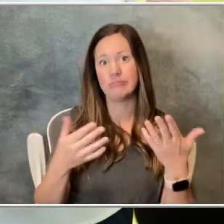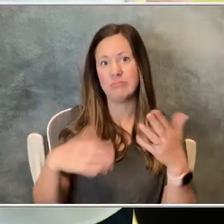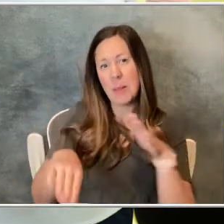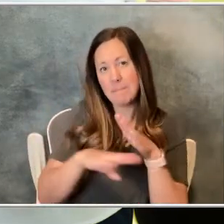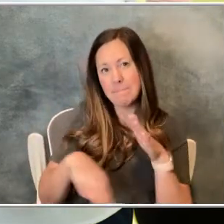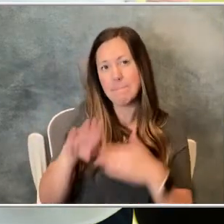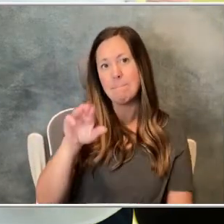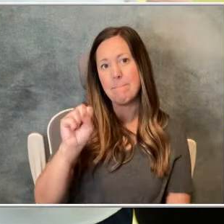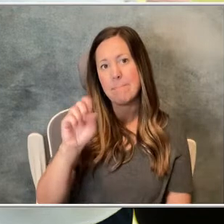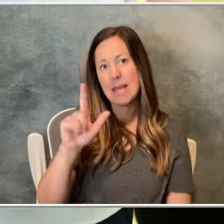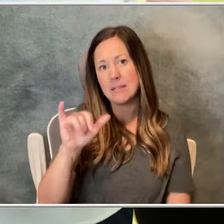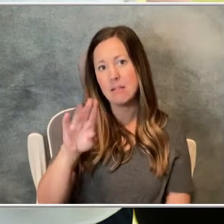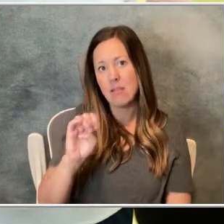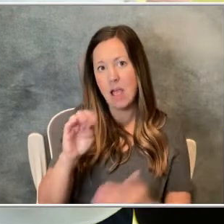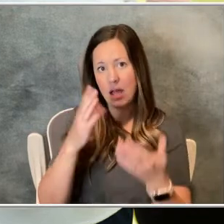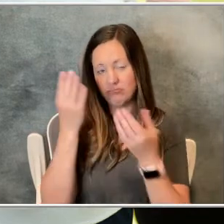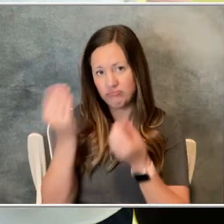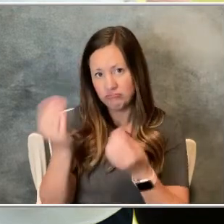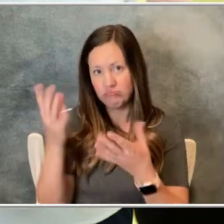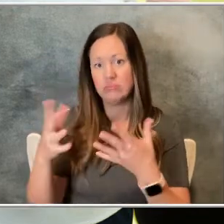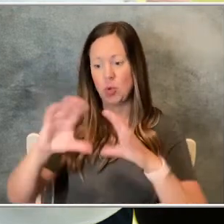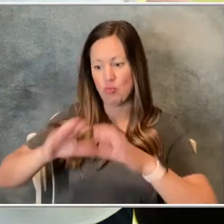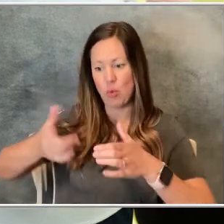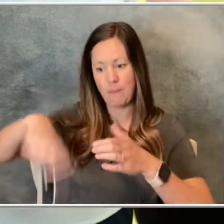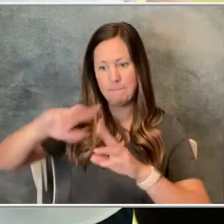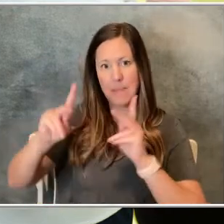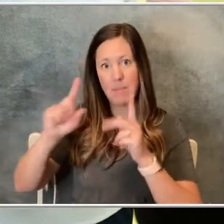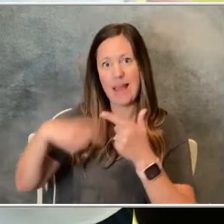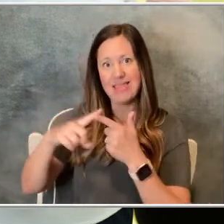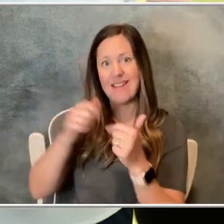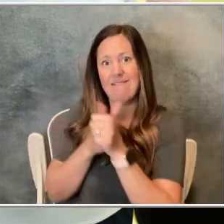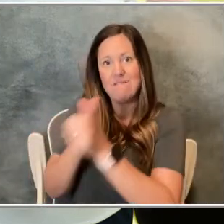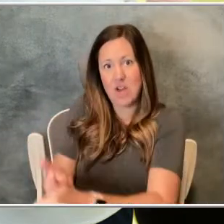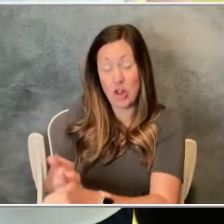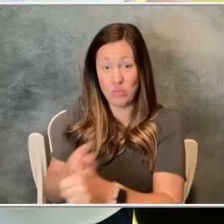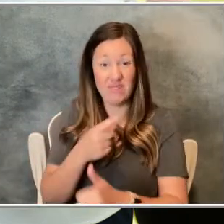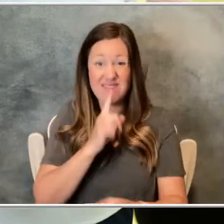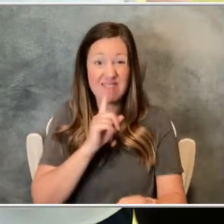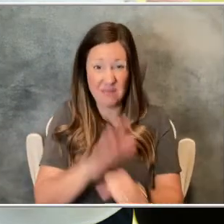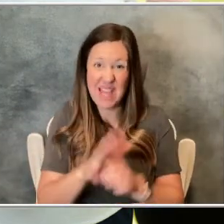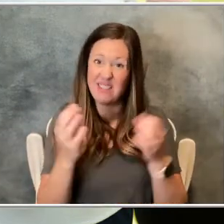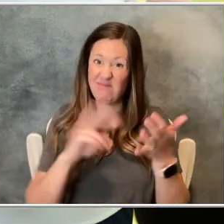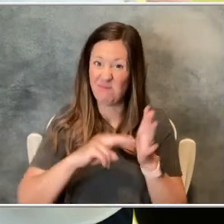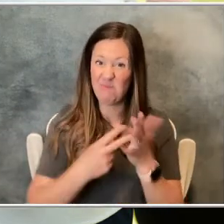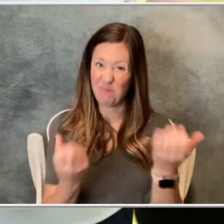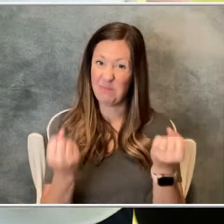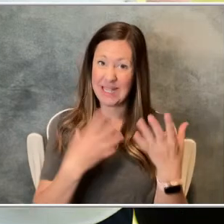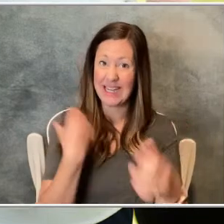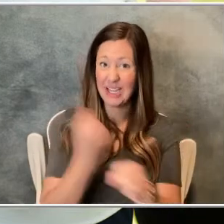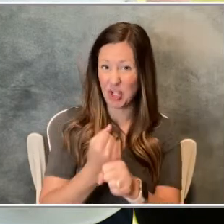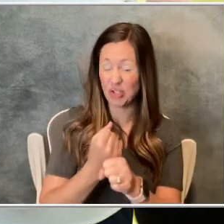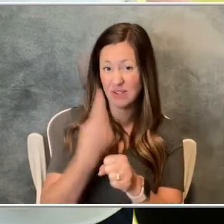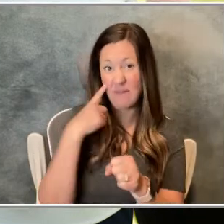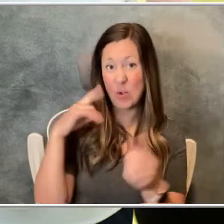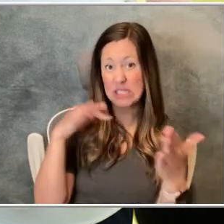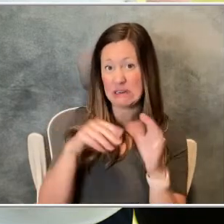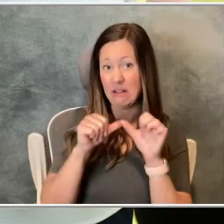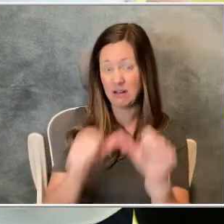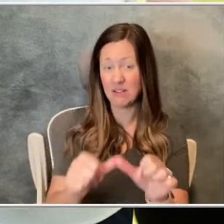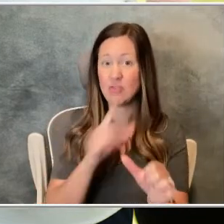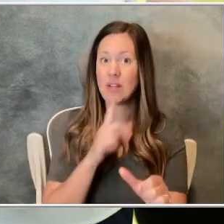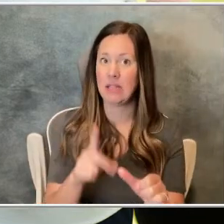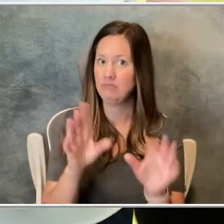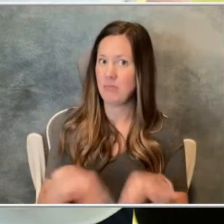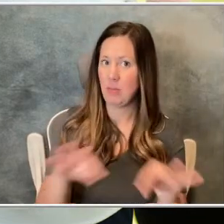people and then follow them over time. When you commit to a study like this, you got to commit to a lot of years to really get some meaningful information. And that's what this study